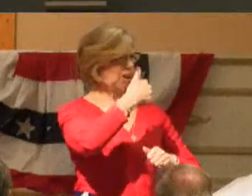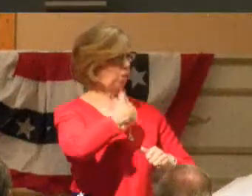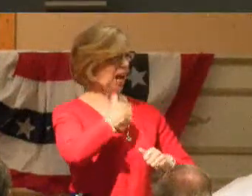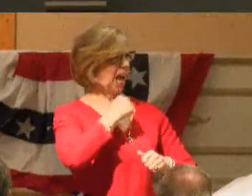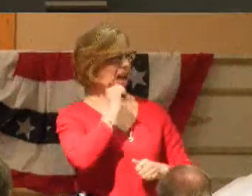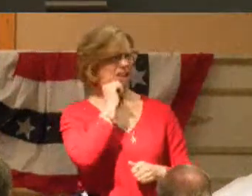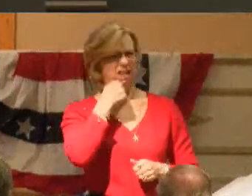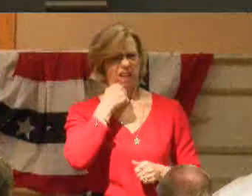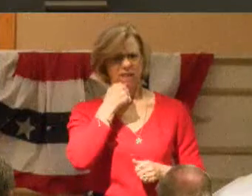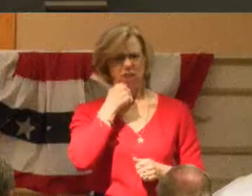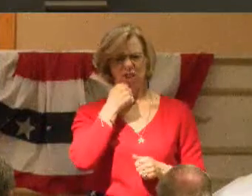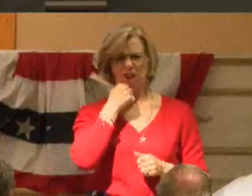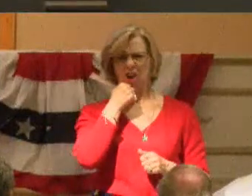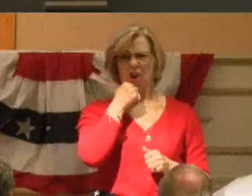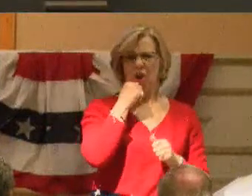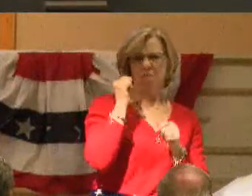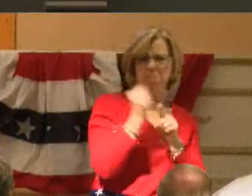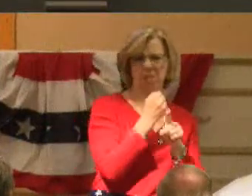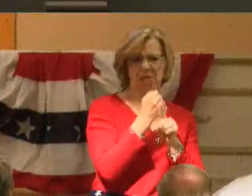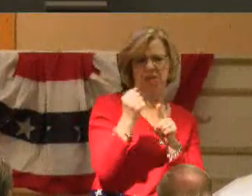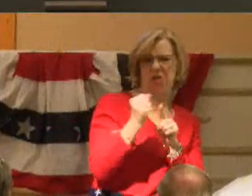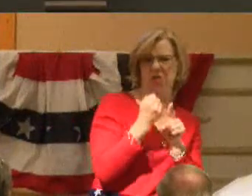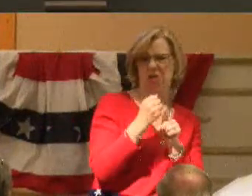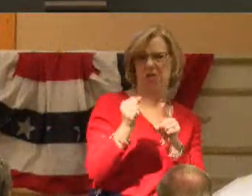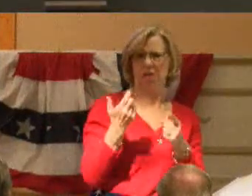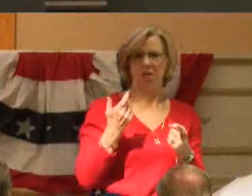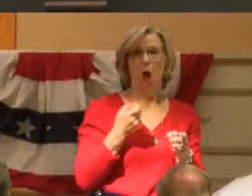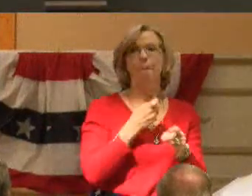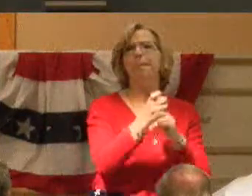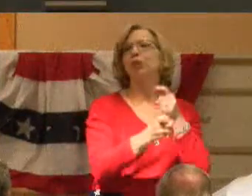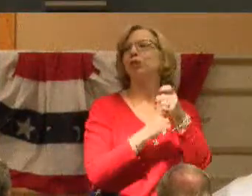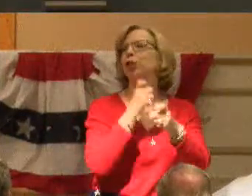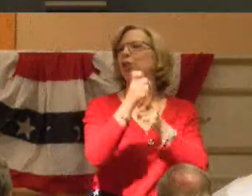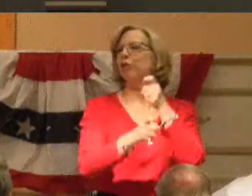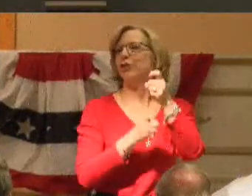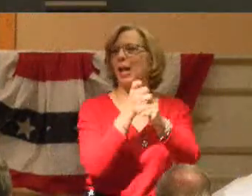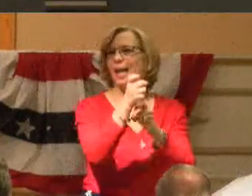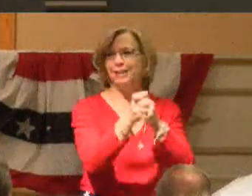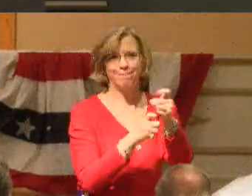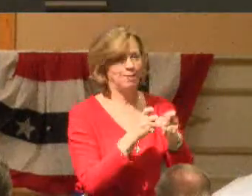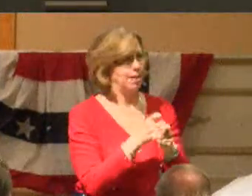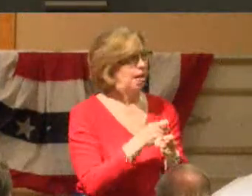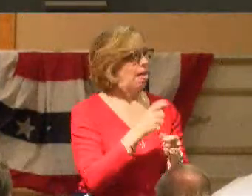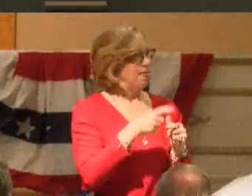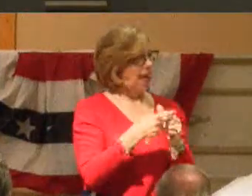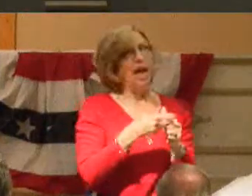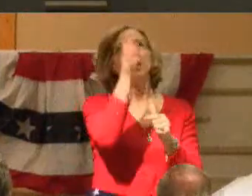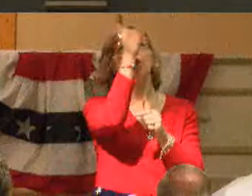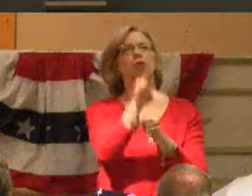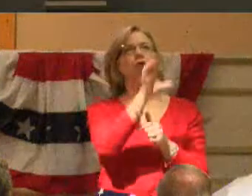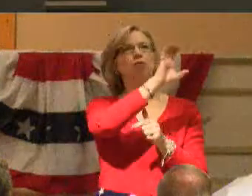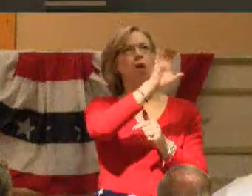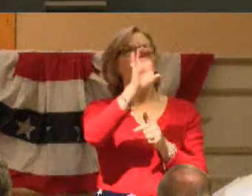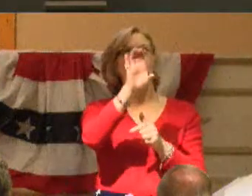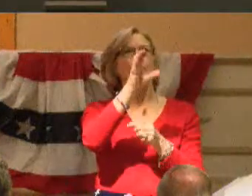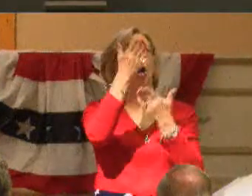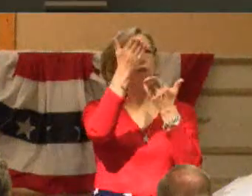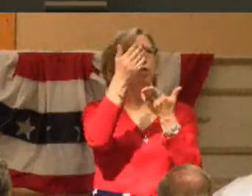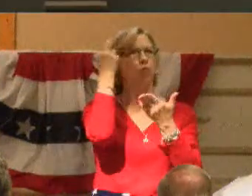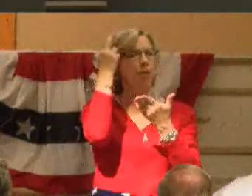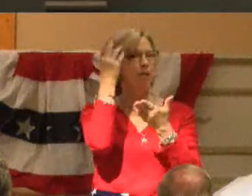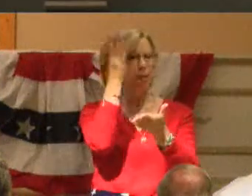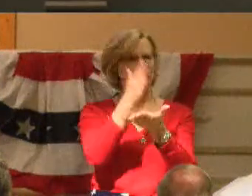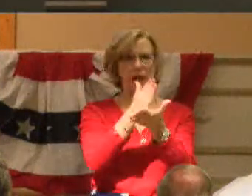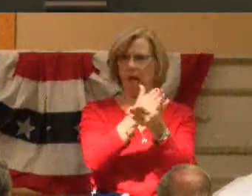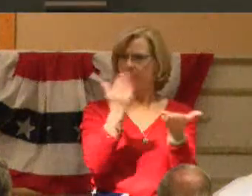suffer persecution? Then is the offense of the cross ceased. I would they